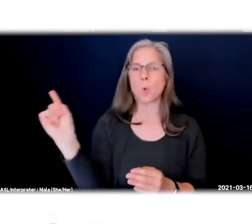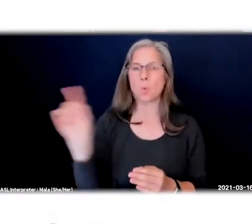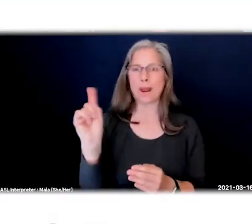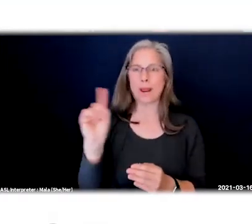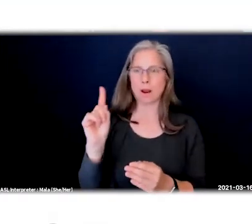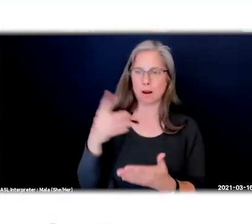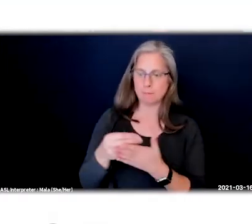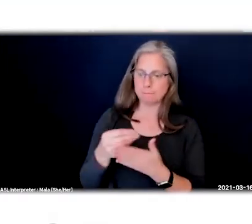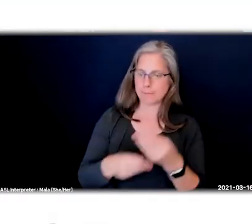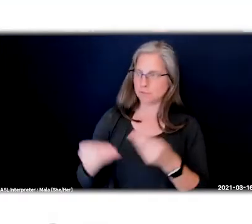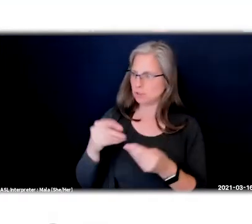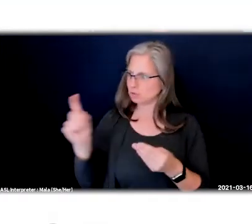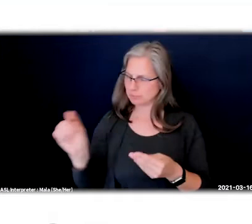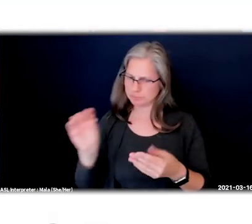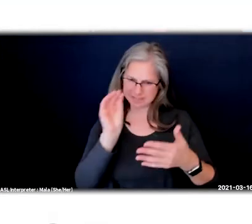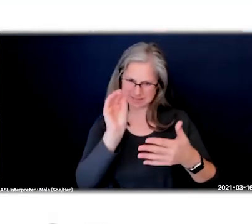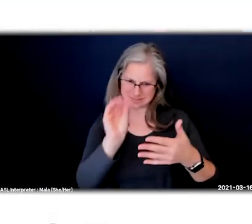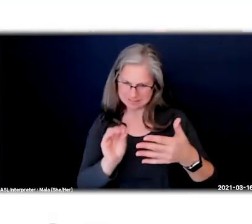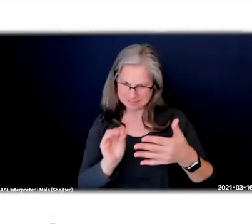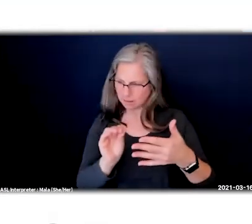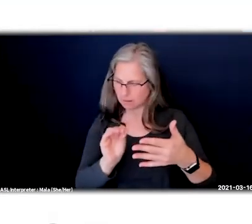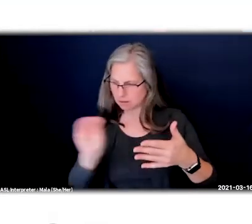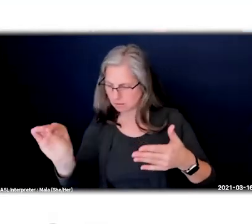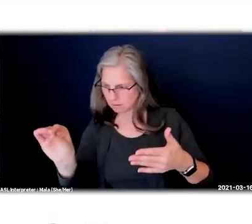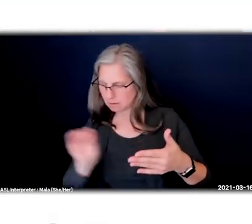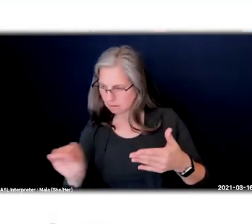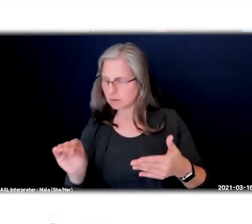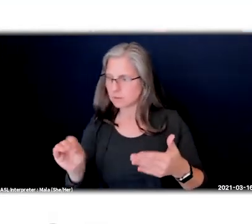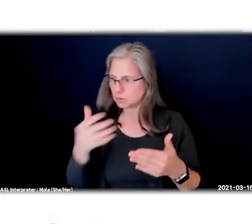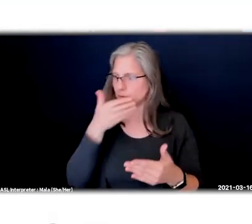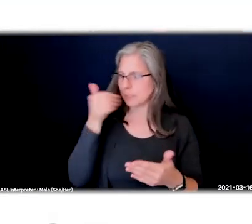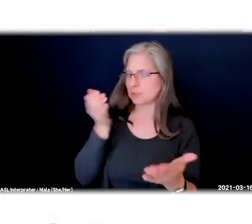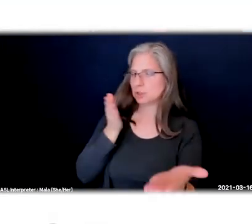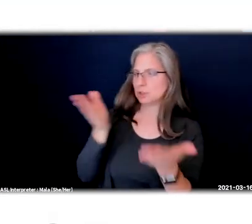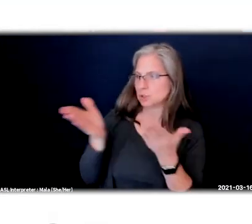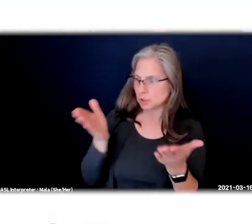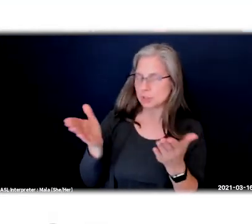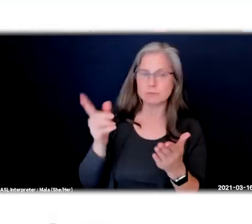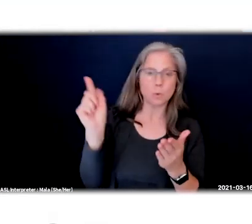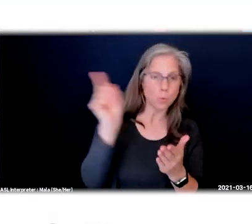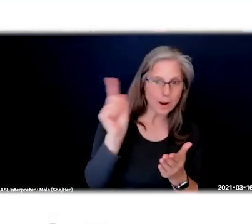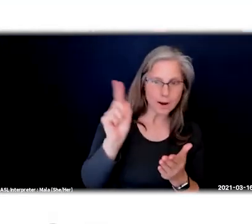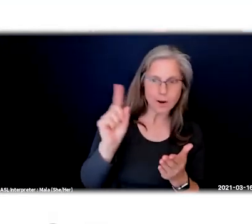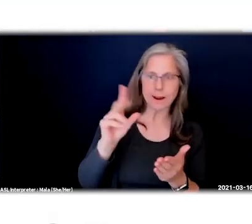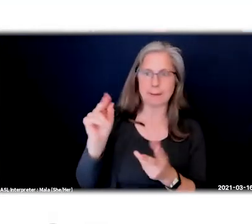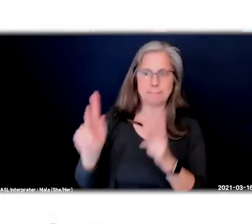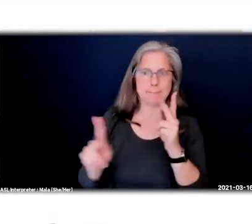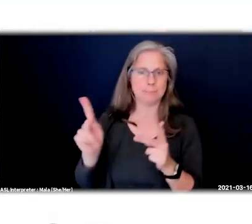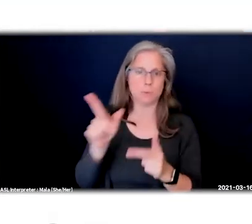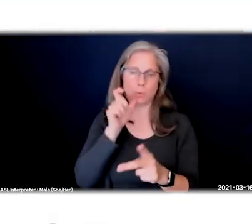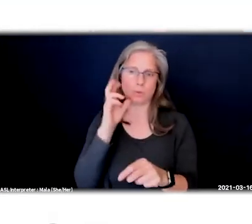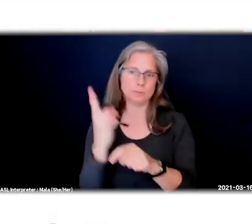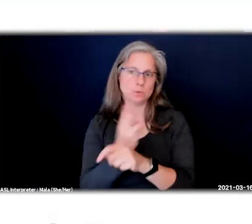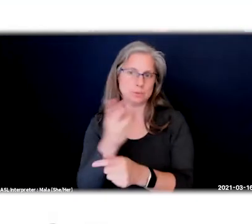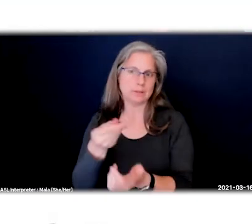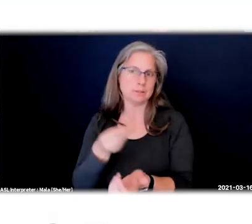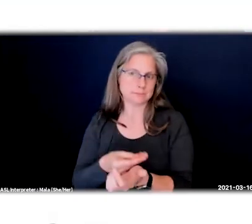budget items to best serve the departments that are and the sites that are going to be using these funds.